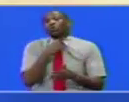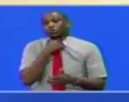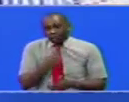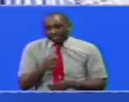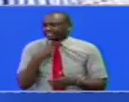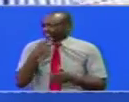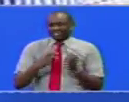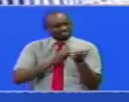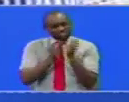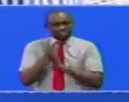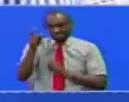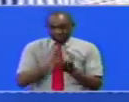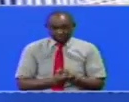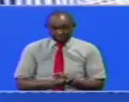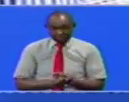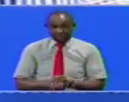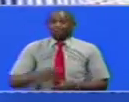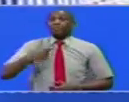it reversed. Mimi